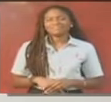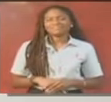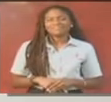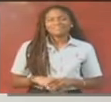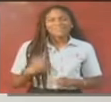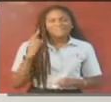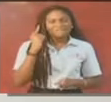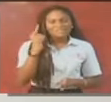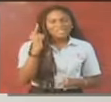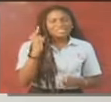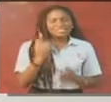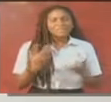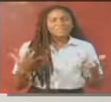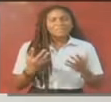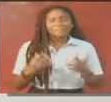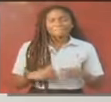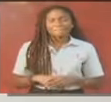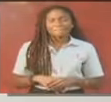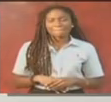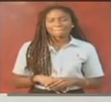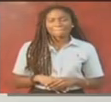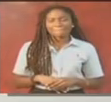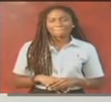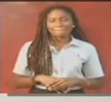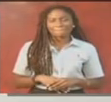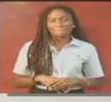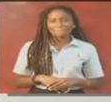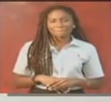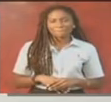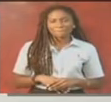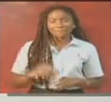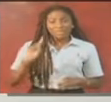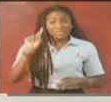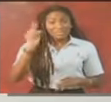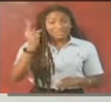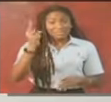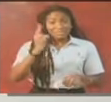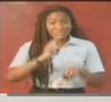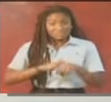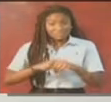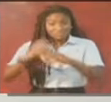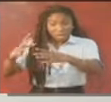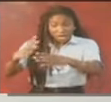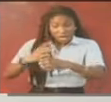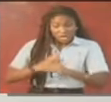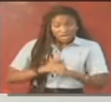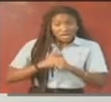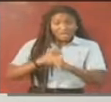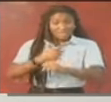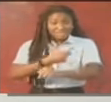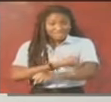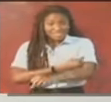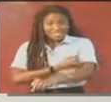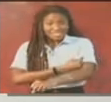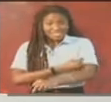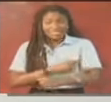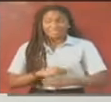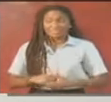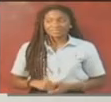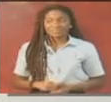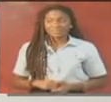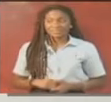those being that, as you would have noted, the initial receipt of the first batch or first tranche of those COVAX